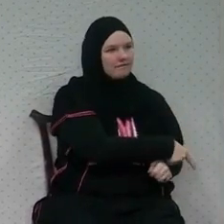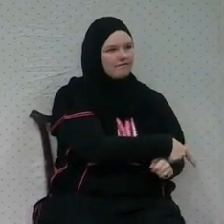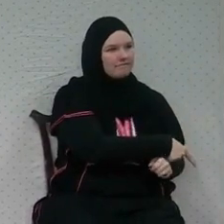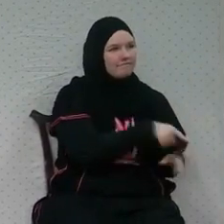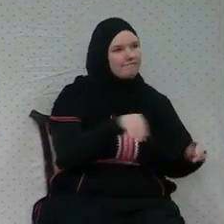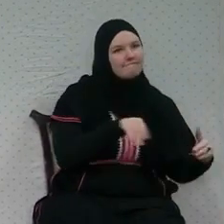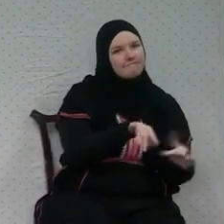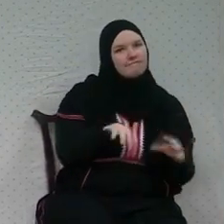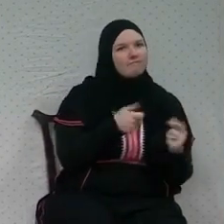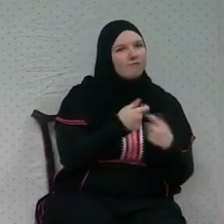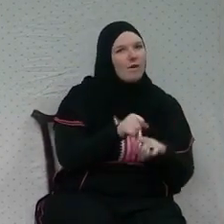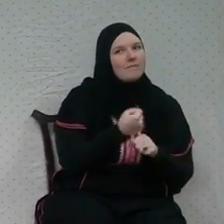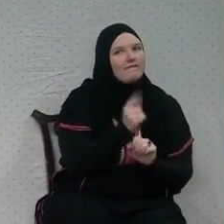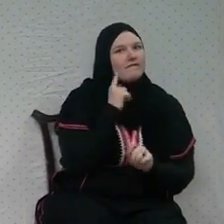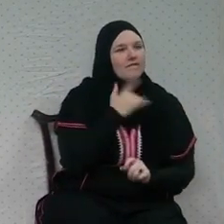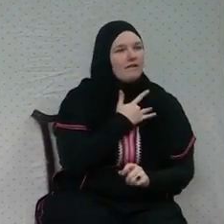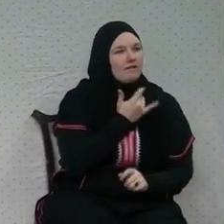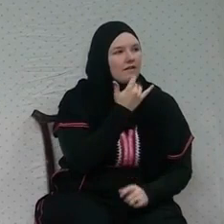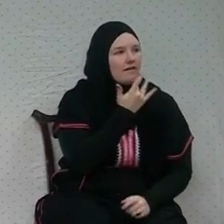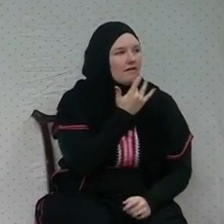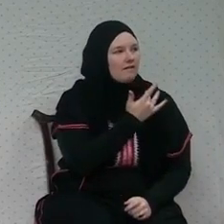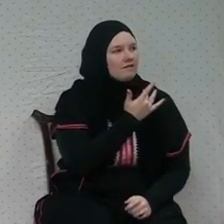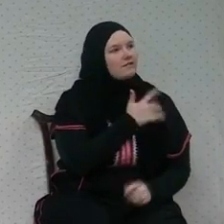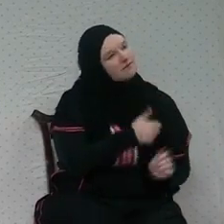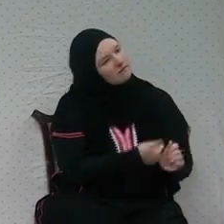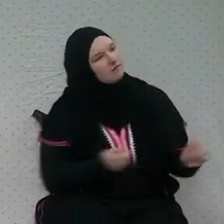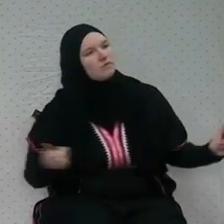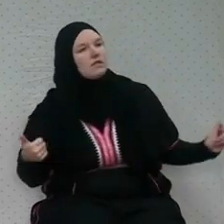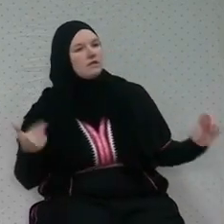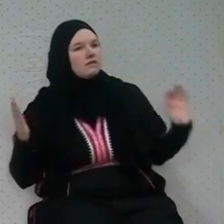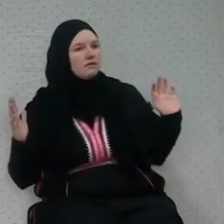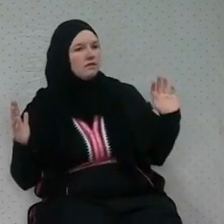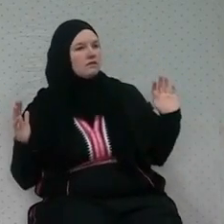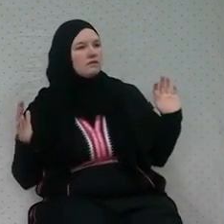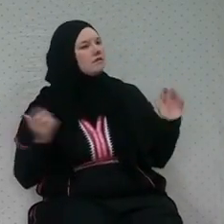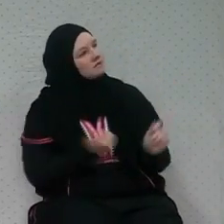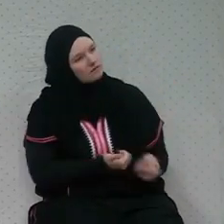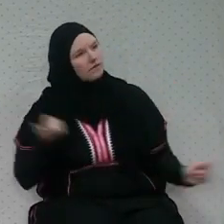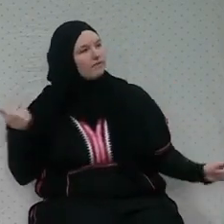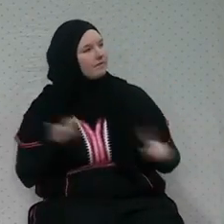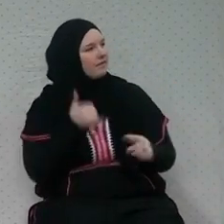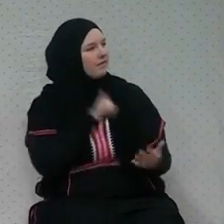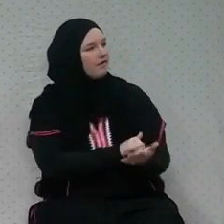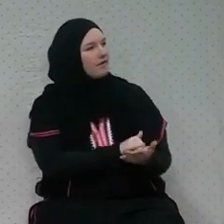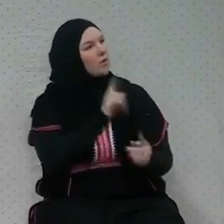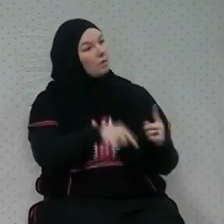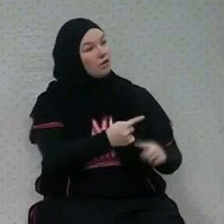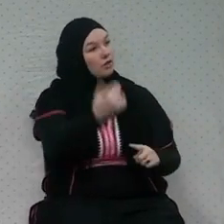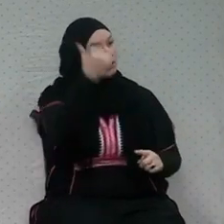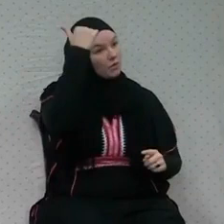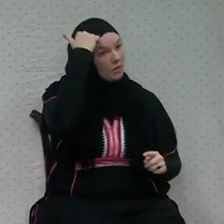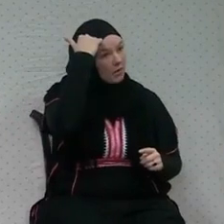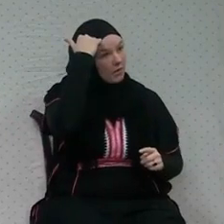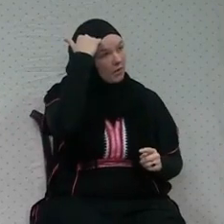Fajtanibu. Stay away from it. Stay away from it. When you know that there is a